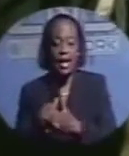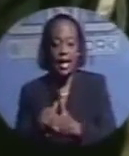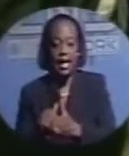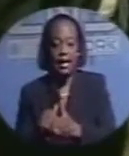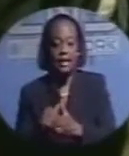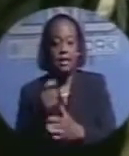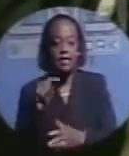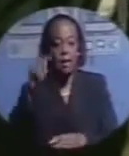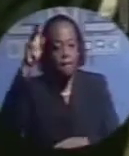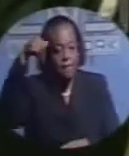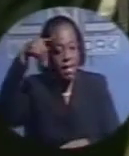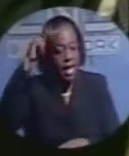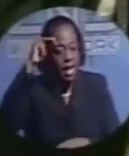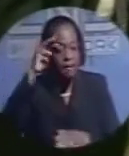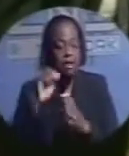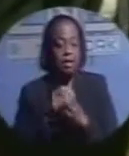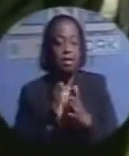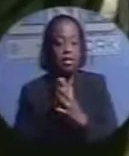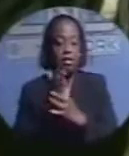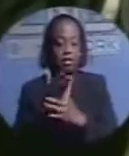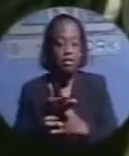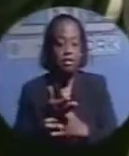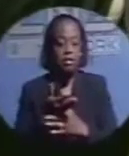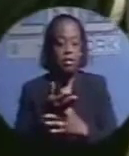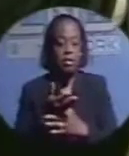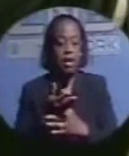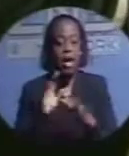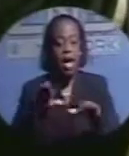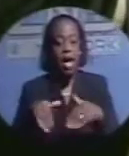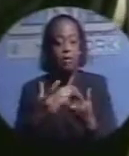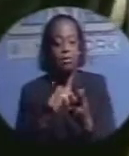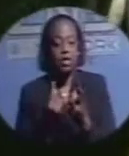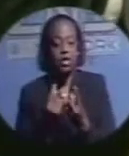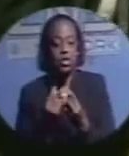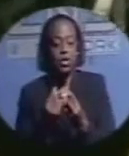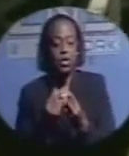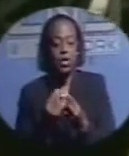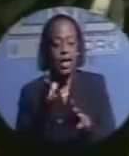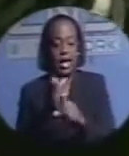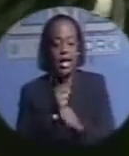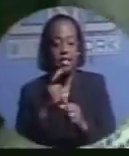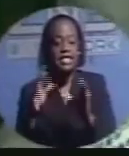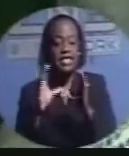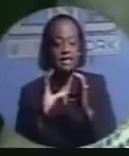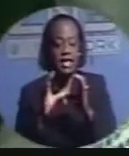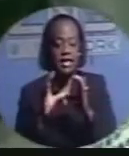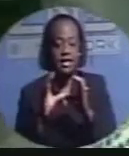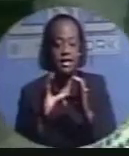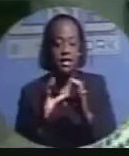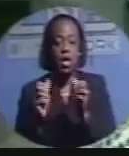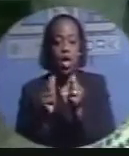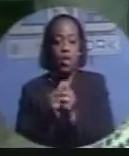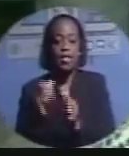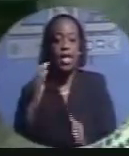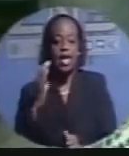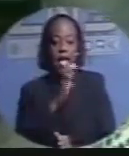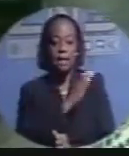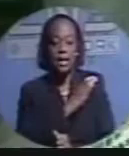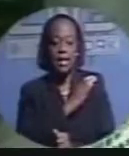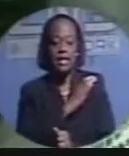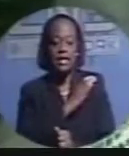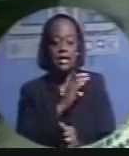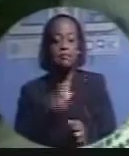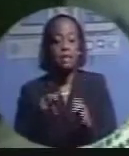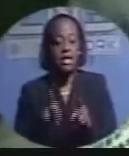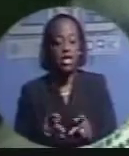and death certificates and says it will go through the administrator's office. With Cabinet's permission to take